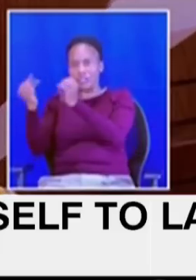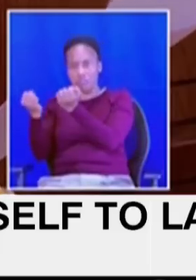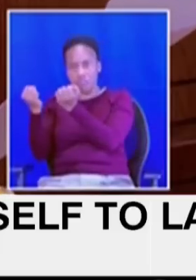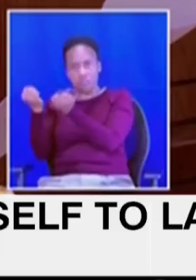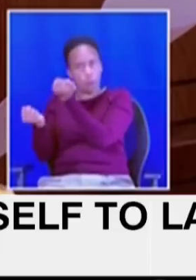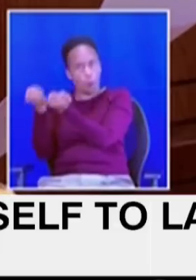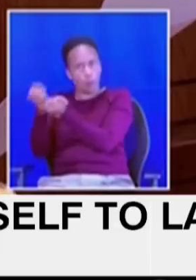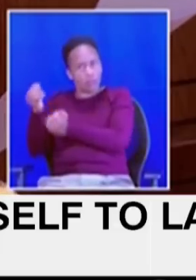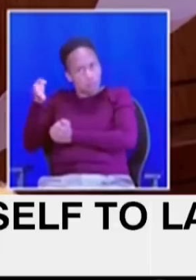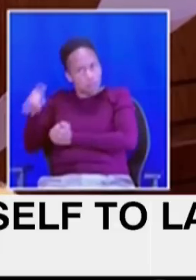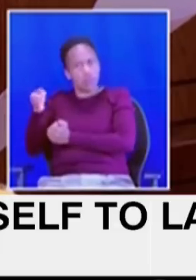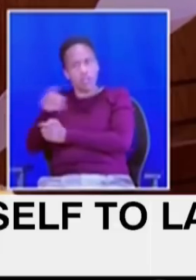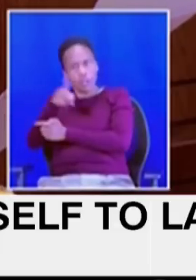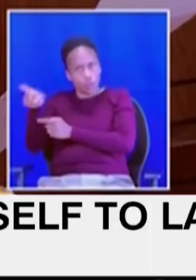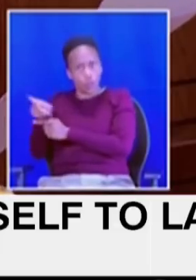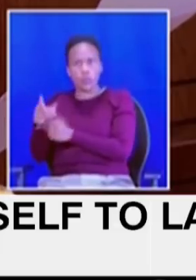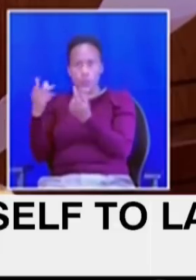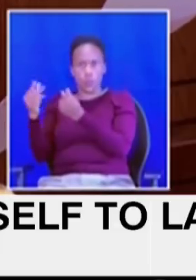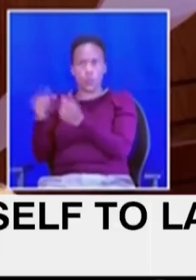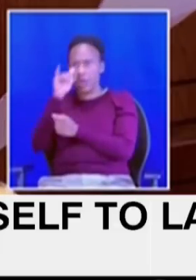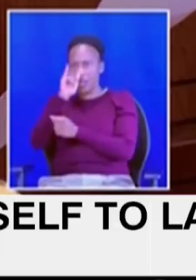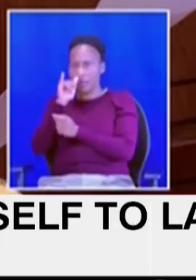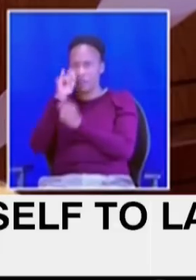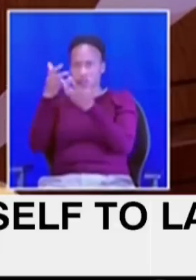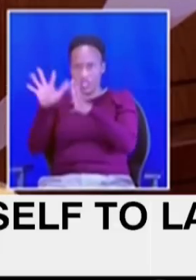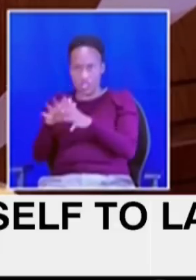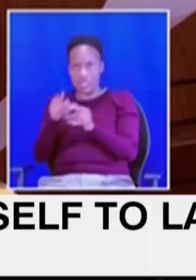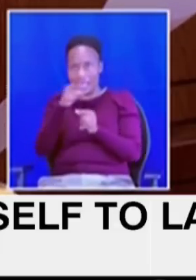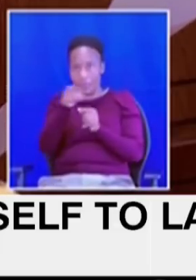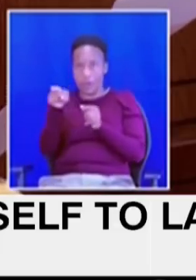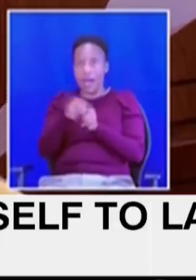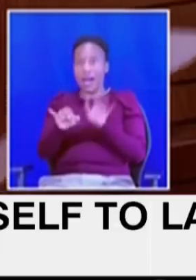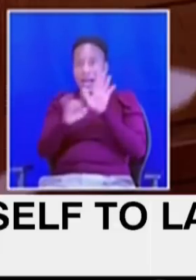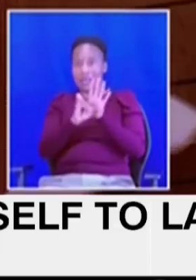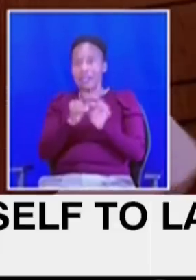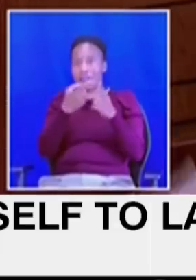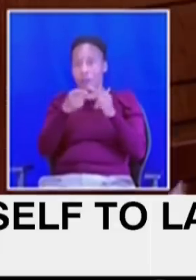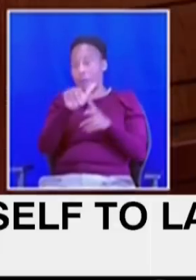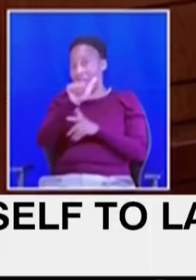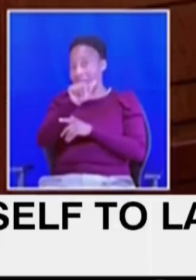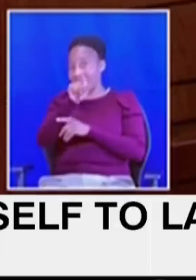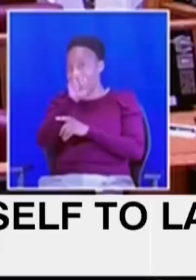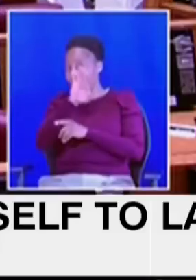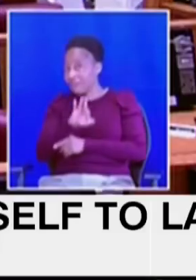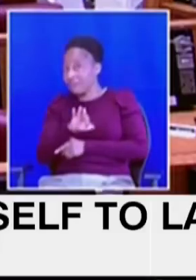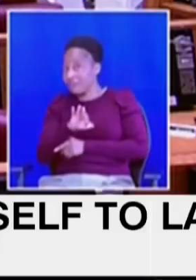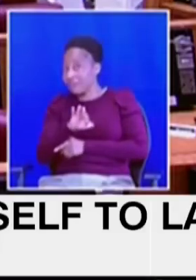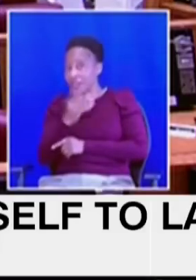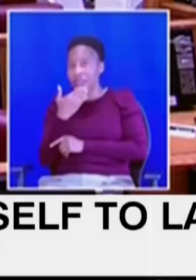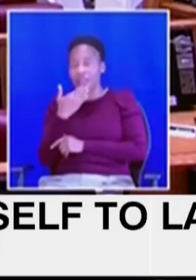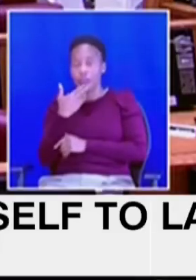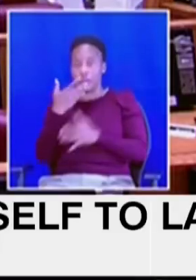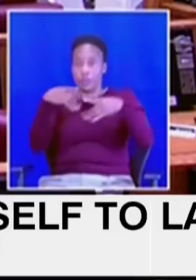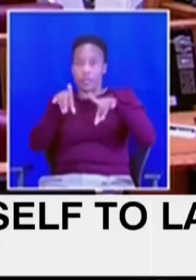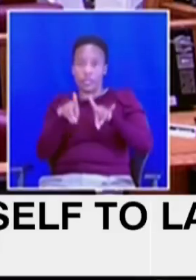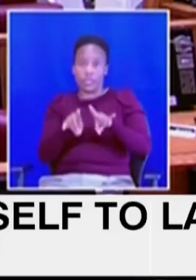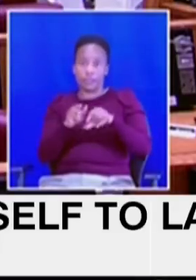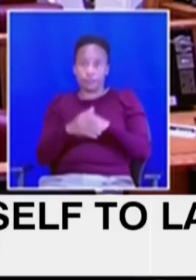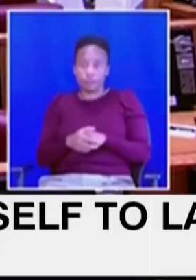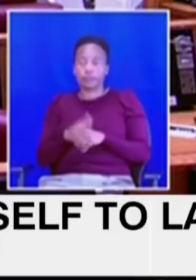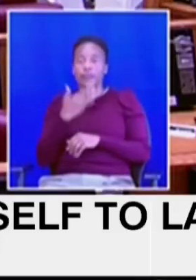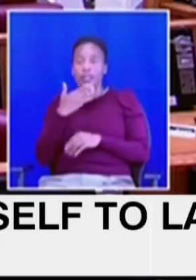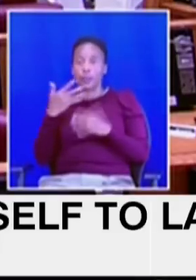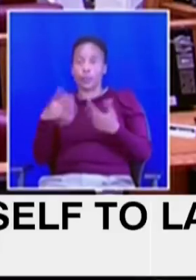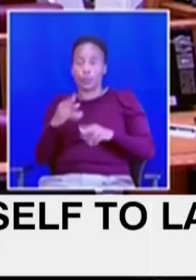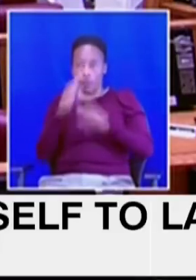the crimes identified by the FATF. Thank you very much, Honourable Member,